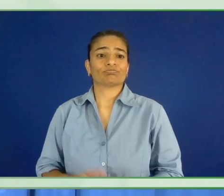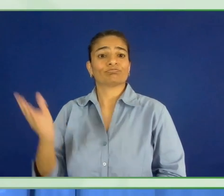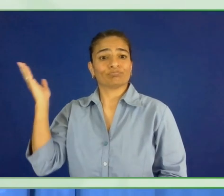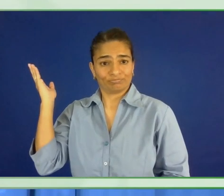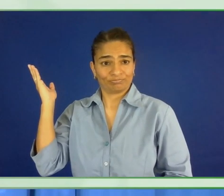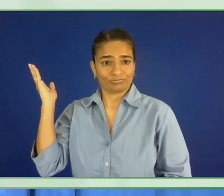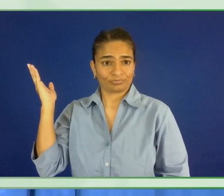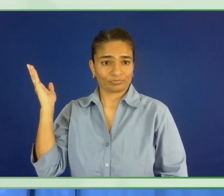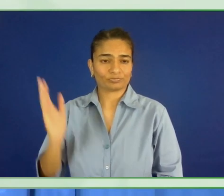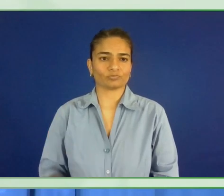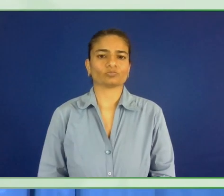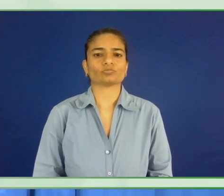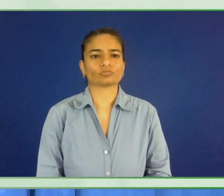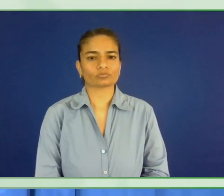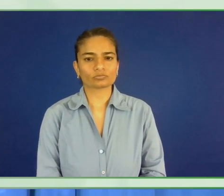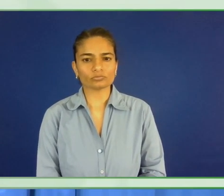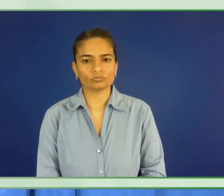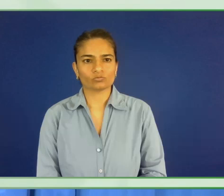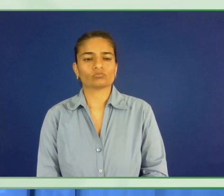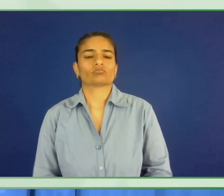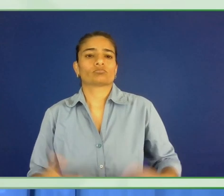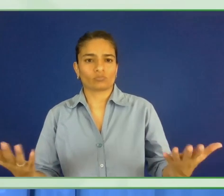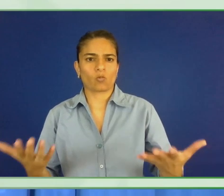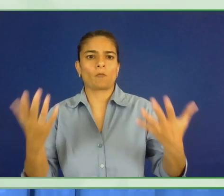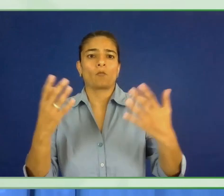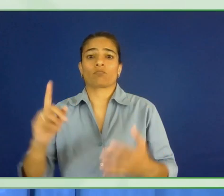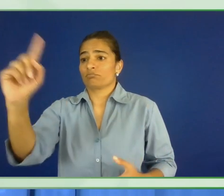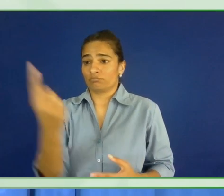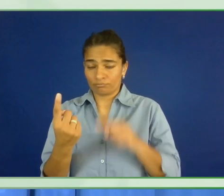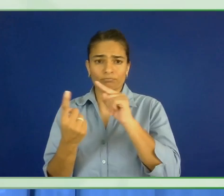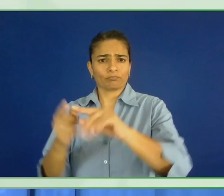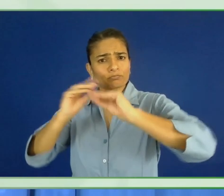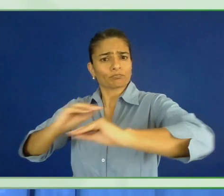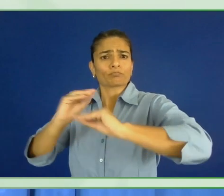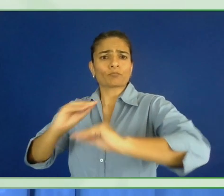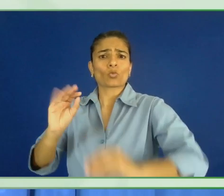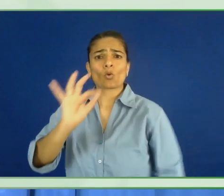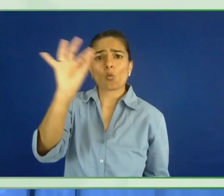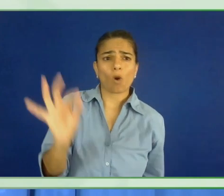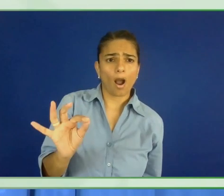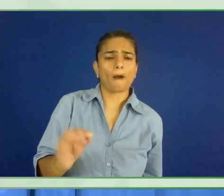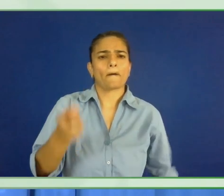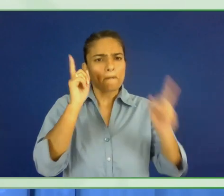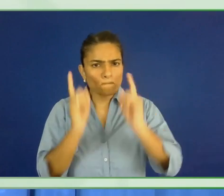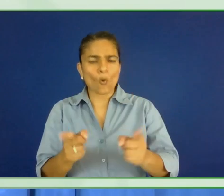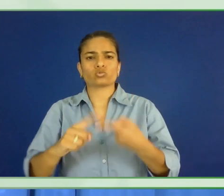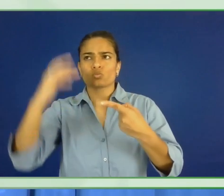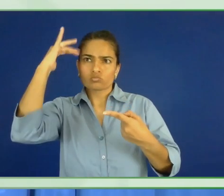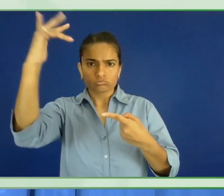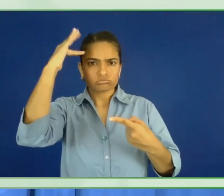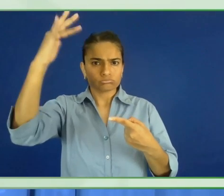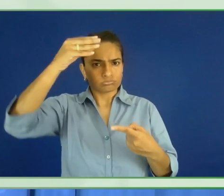So now we have to train the person because they have all of the theoretical knowledge, but they really have to face what it is in the